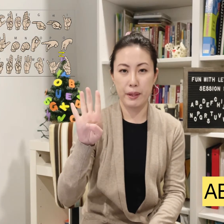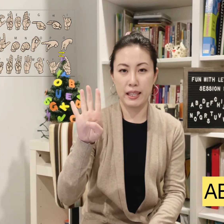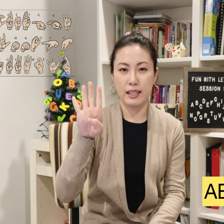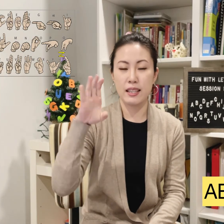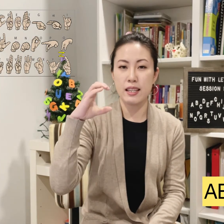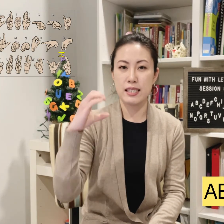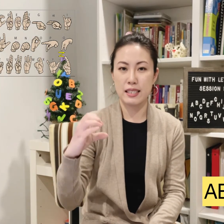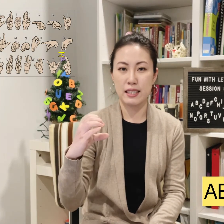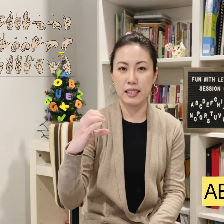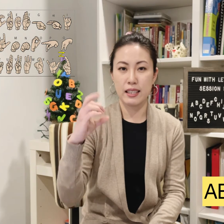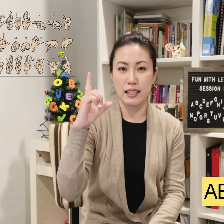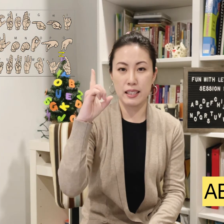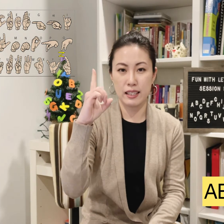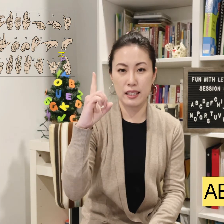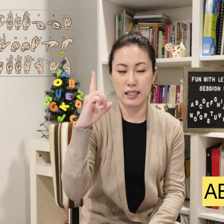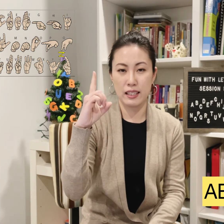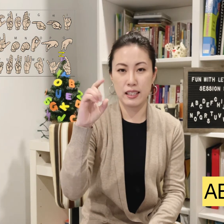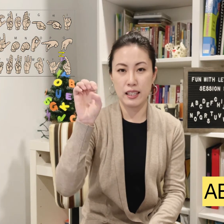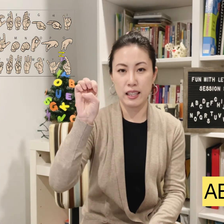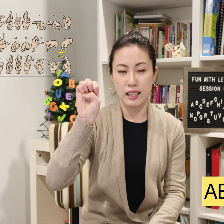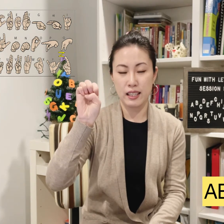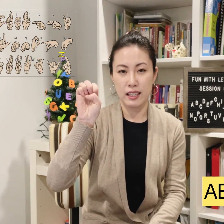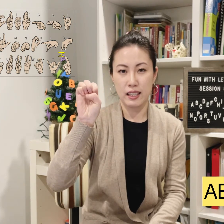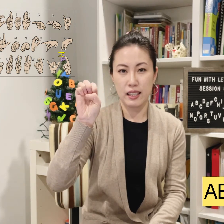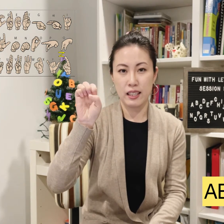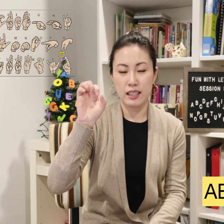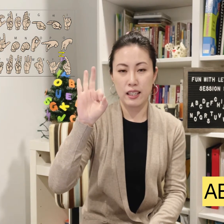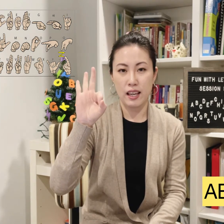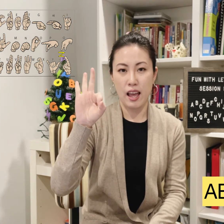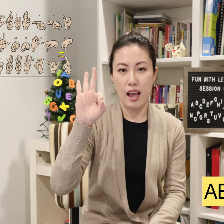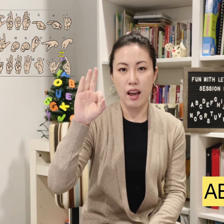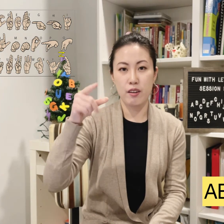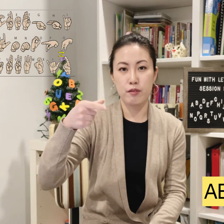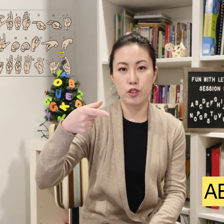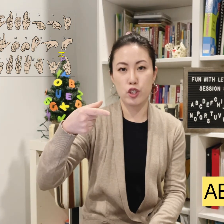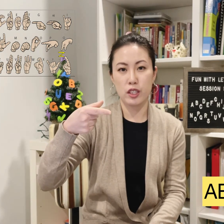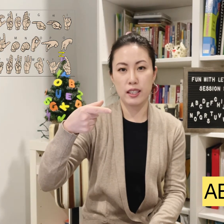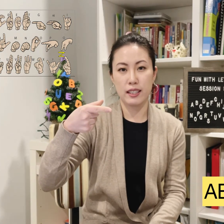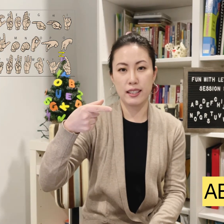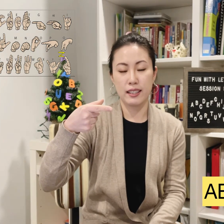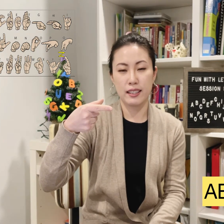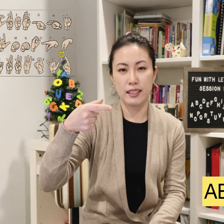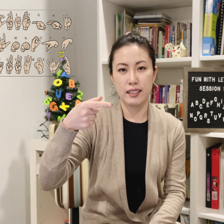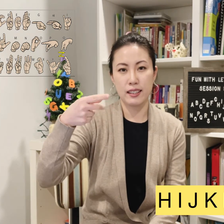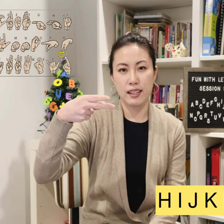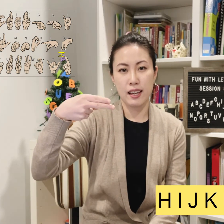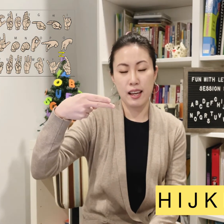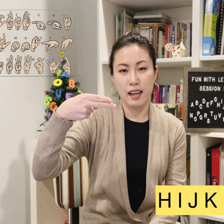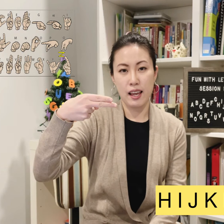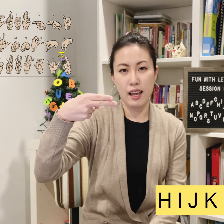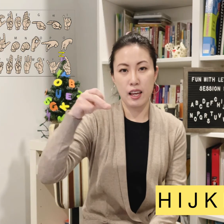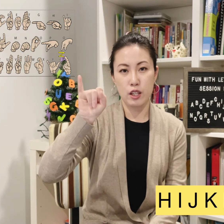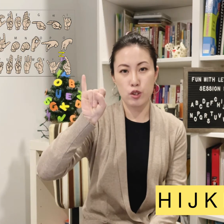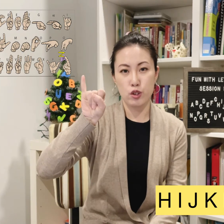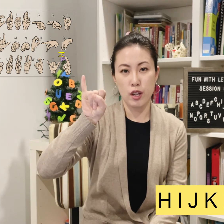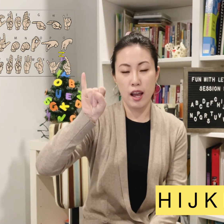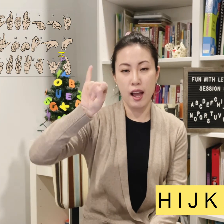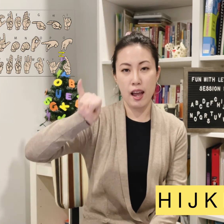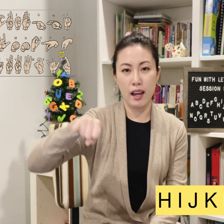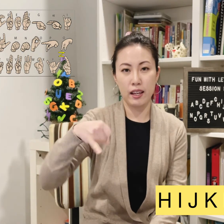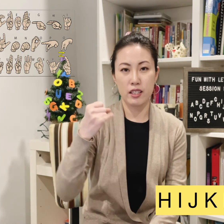A, B, C, D, E, F, G,